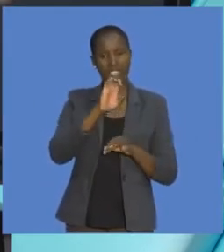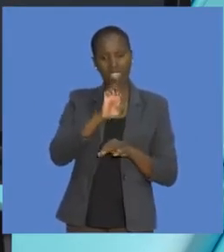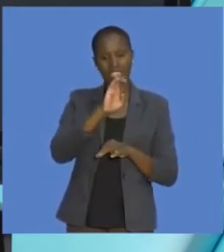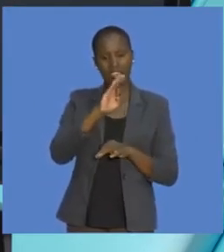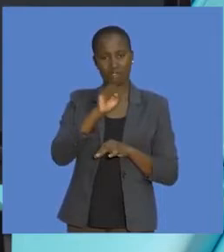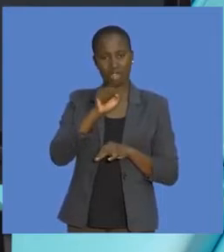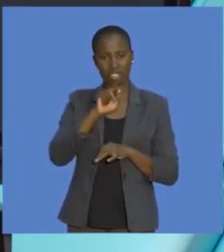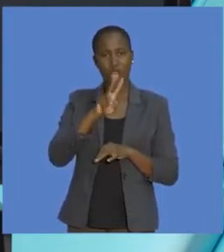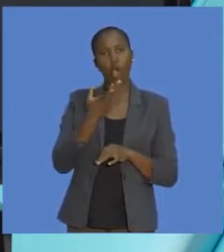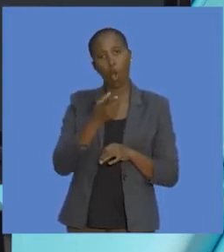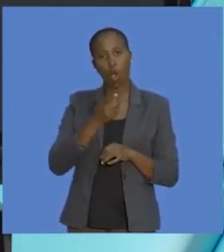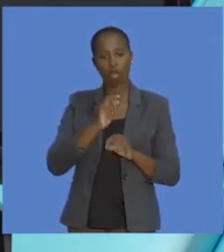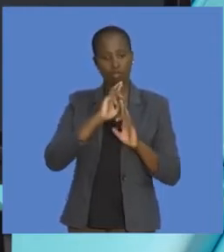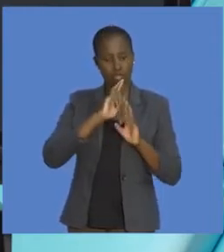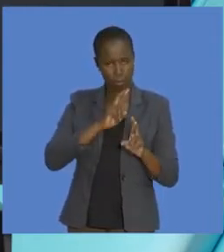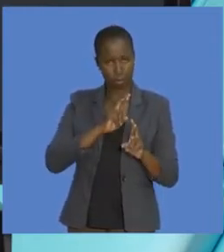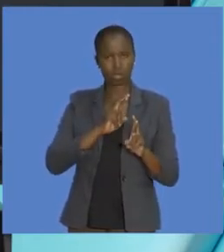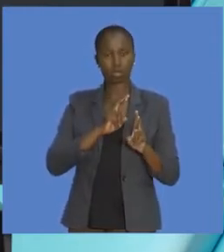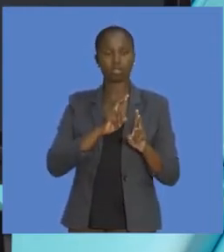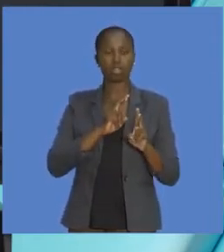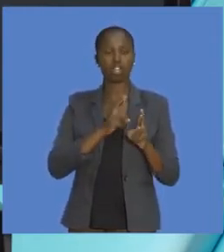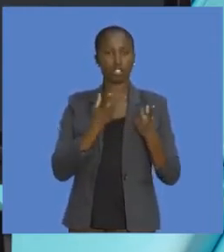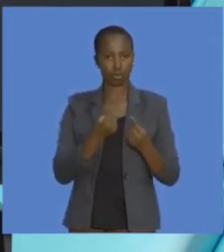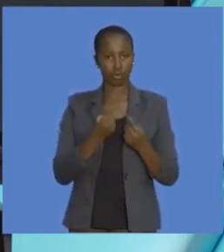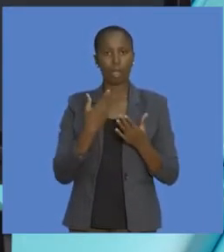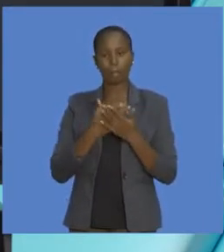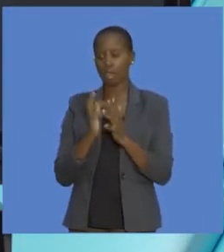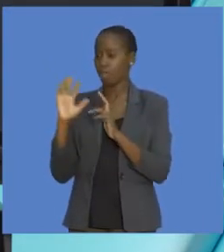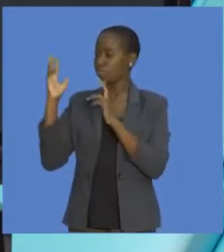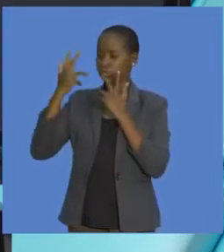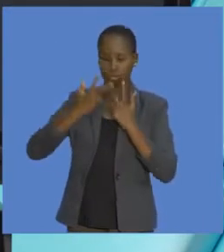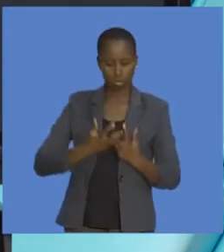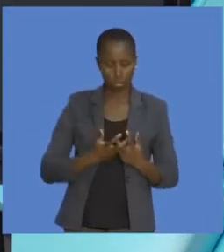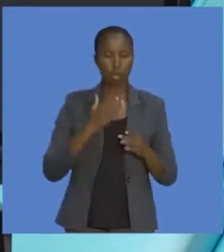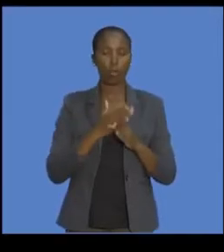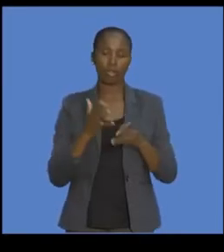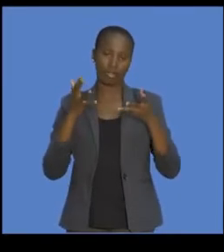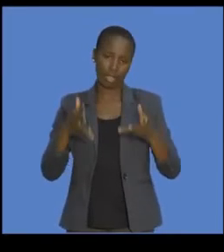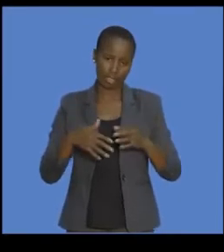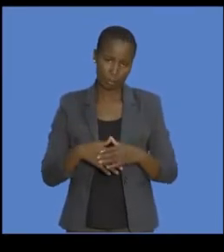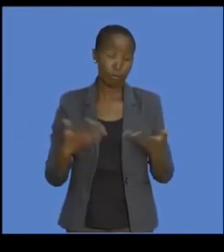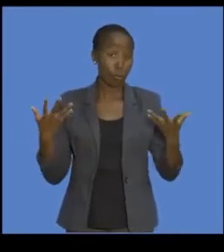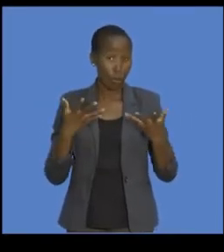the loop or the cycle of how coordination happens with the nervous system.